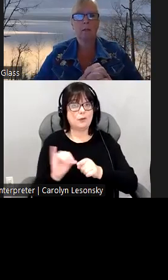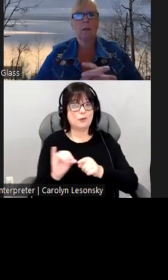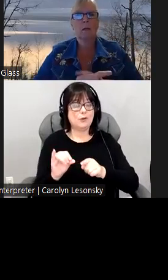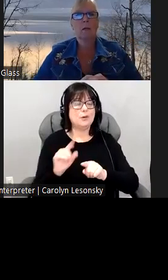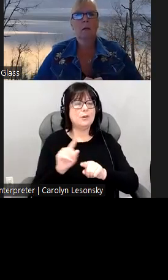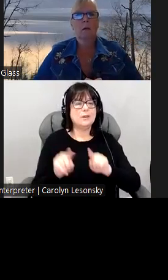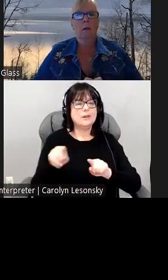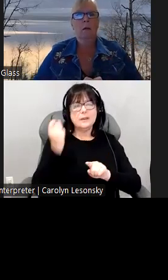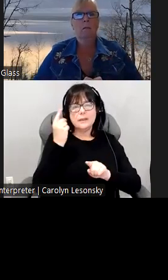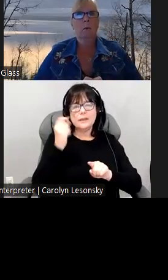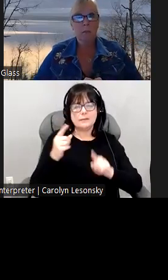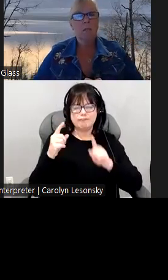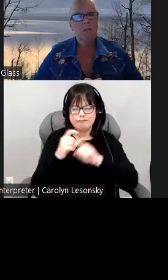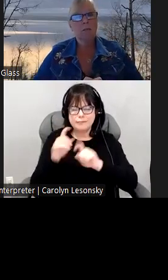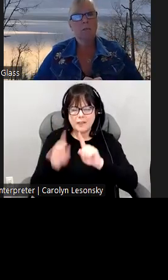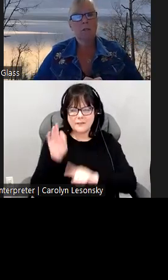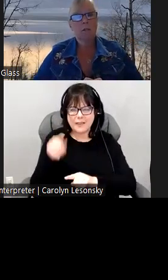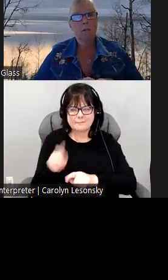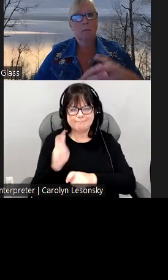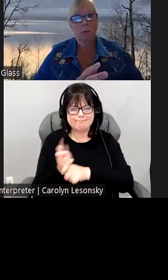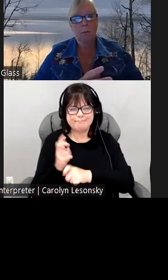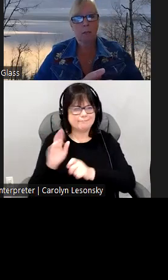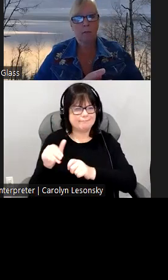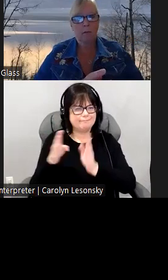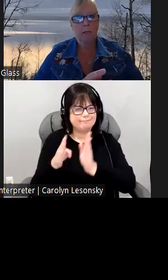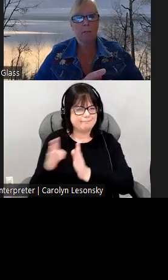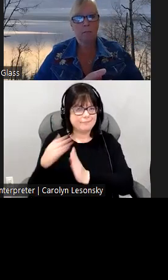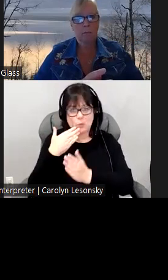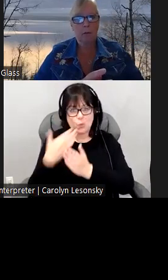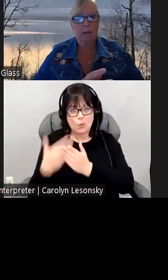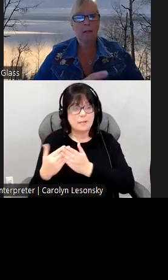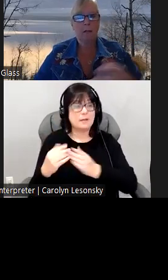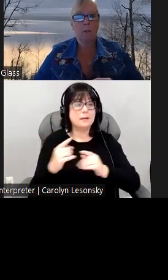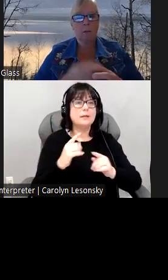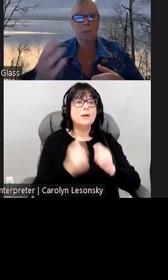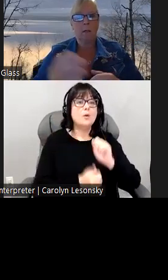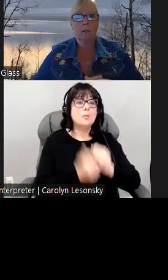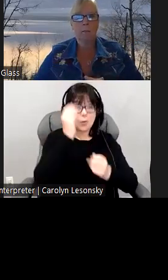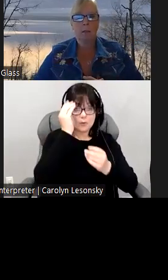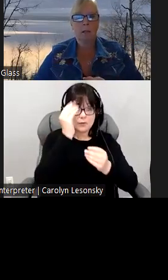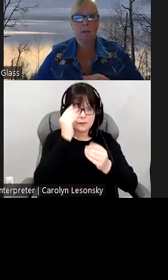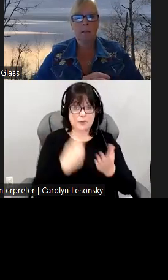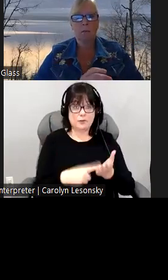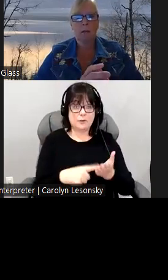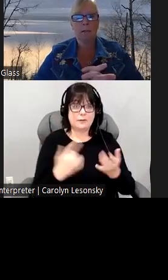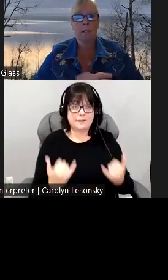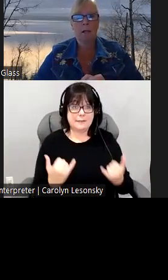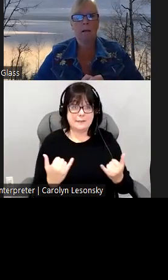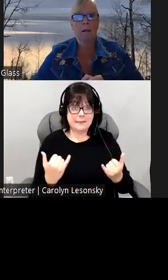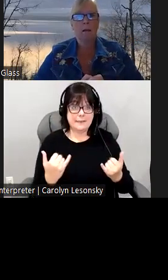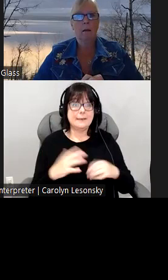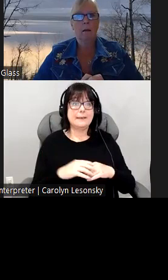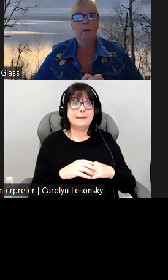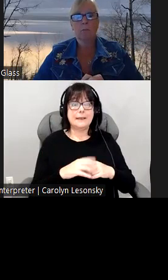organized. And most of the information, both what I've already provided and what we'll be talking about in the next little while